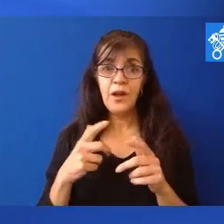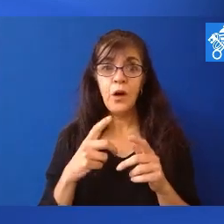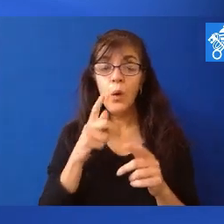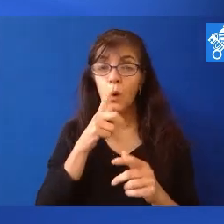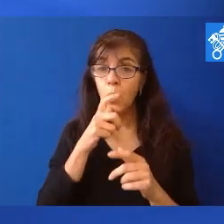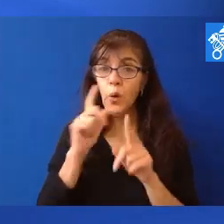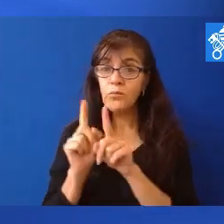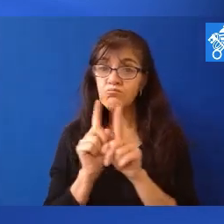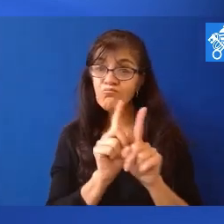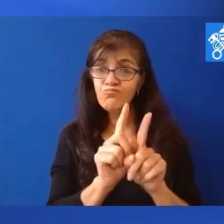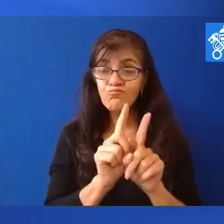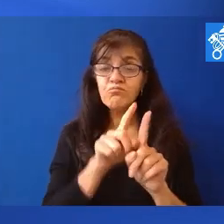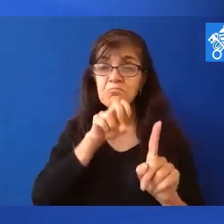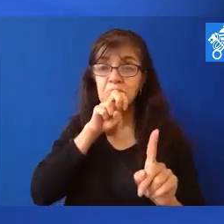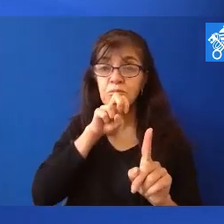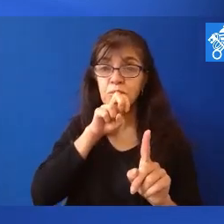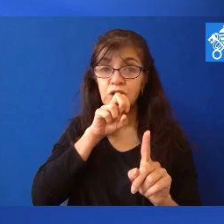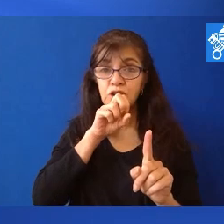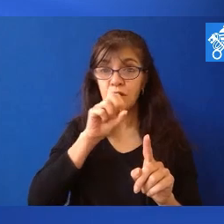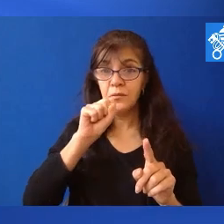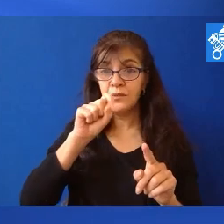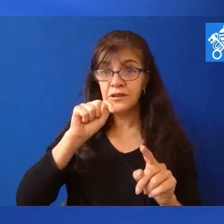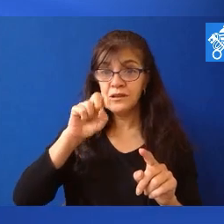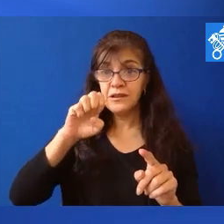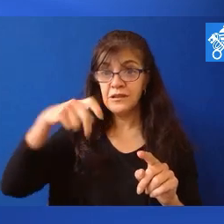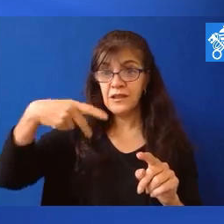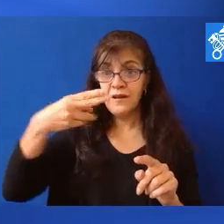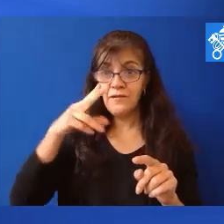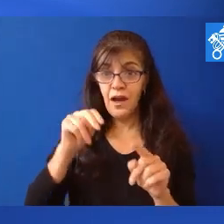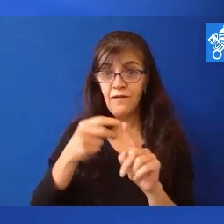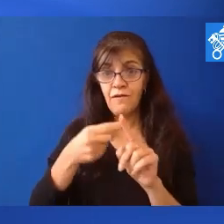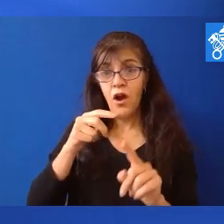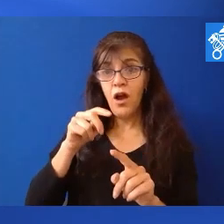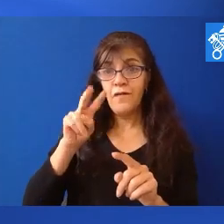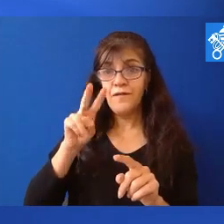accompanied by their Bishop Stefan Turnowski, Auxiliary Bishop of Vienna.